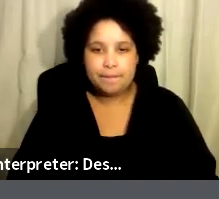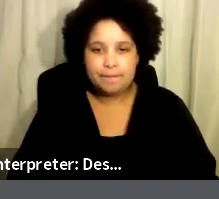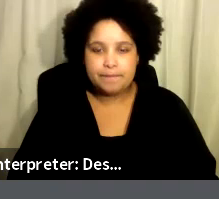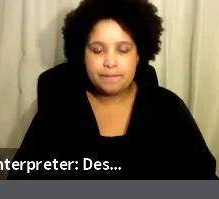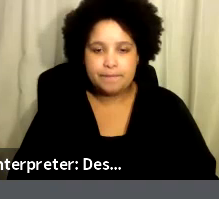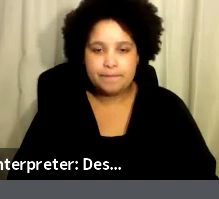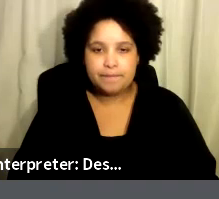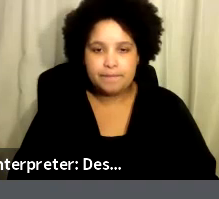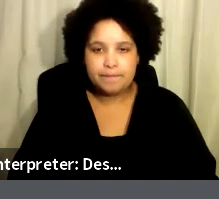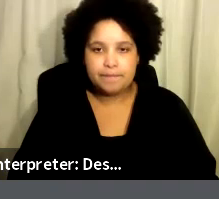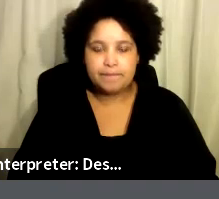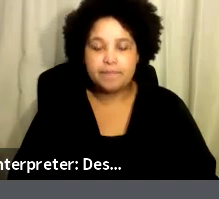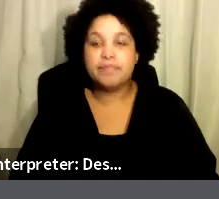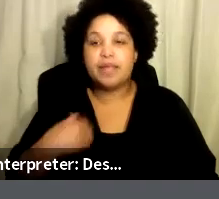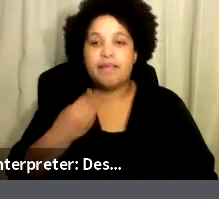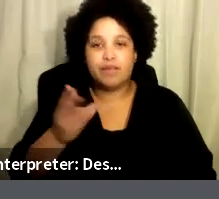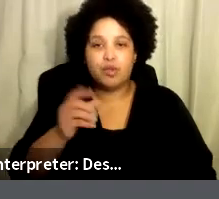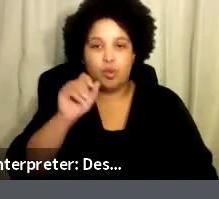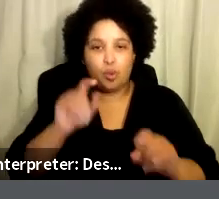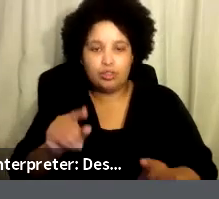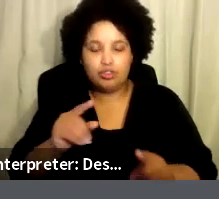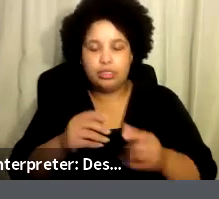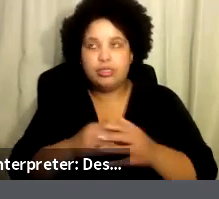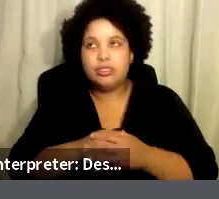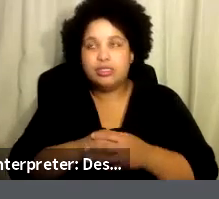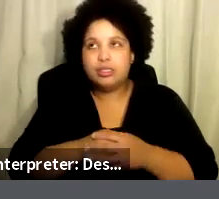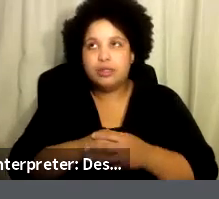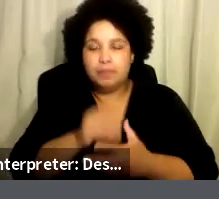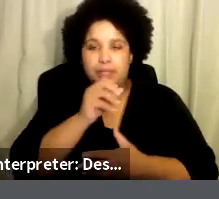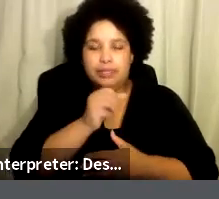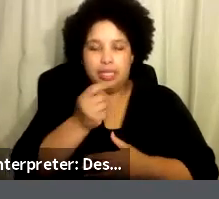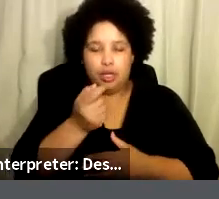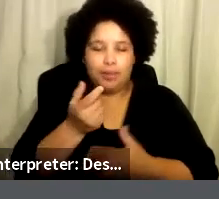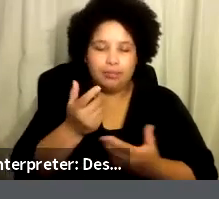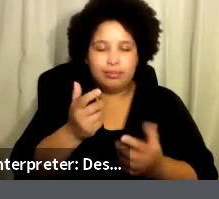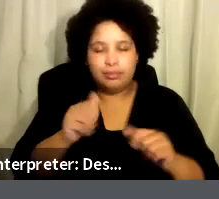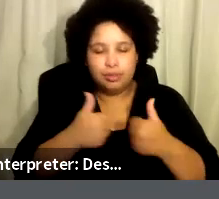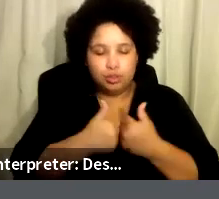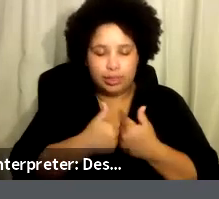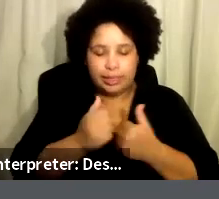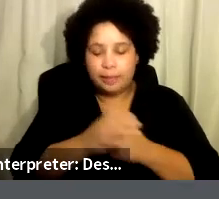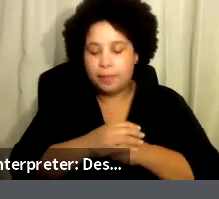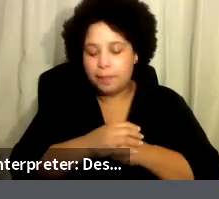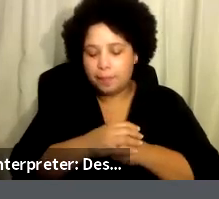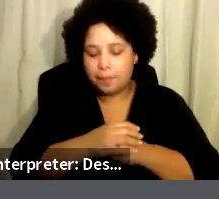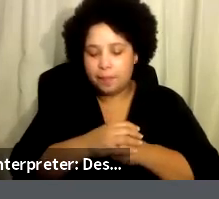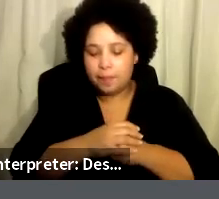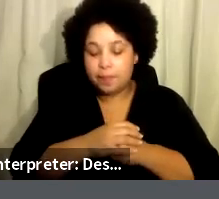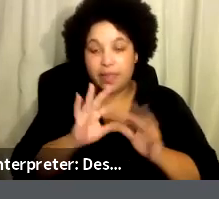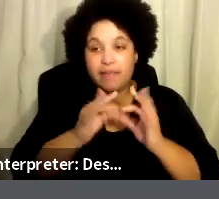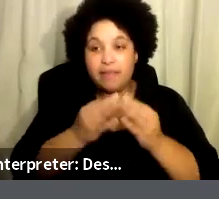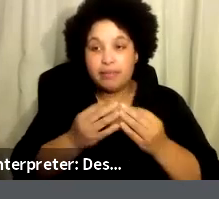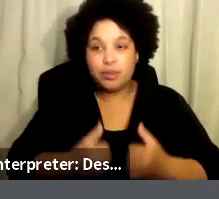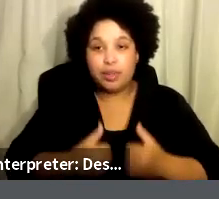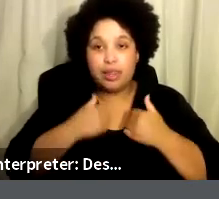Now, there's a couple questions regarding if, let's say, I guess this is a little bit tricky, but families that live in somebody